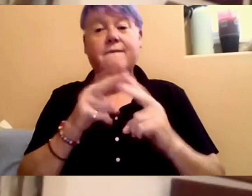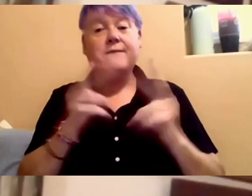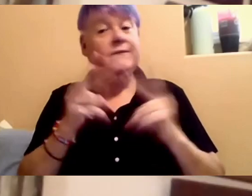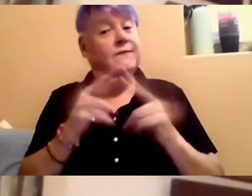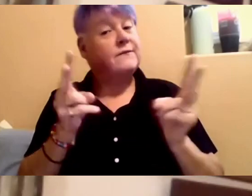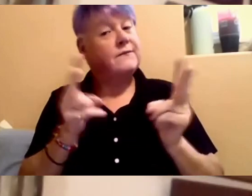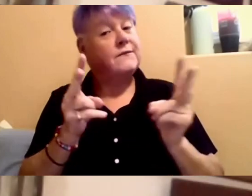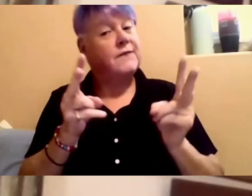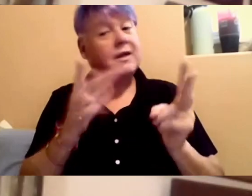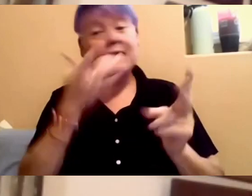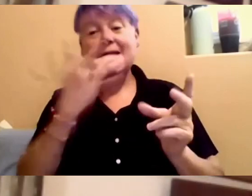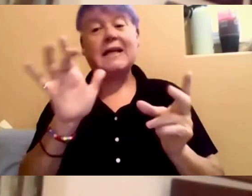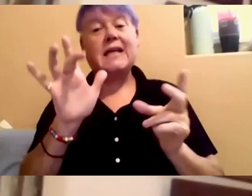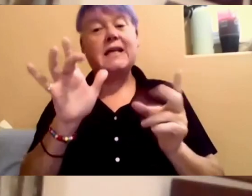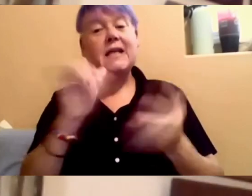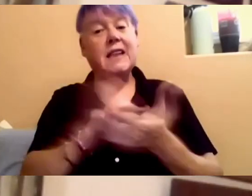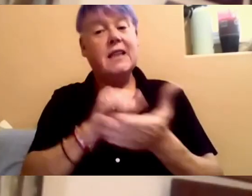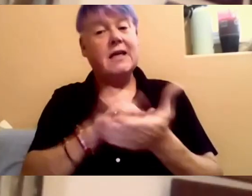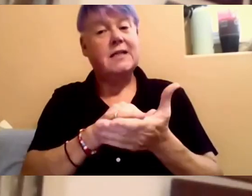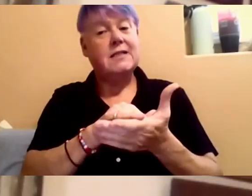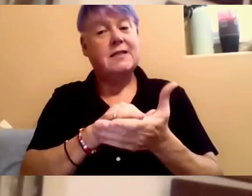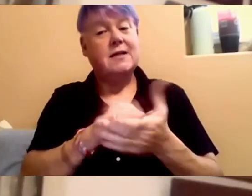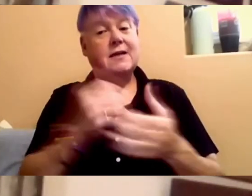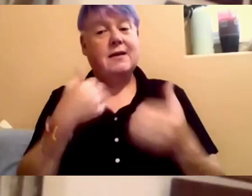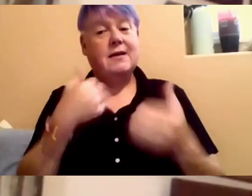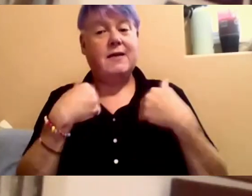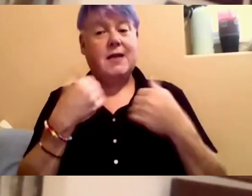that, having had this